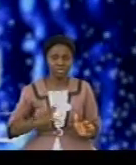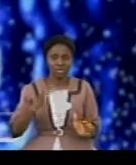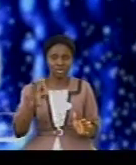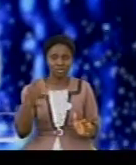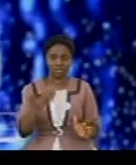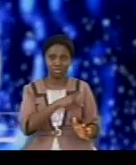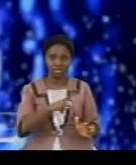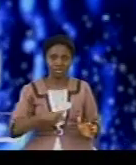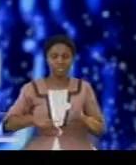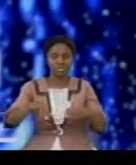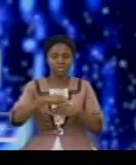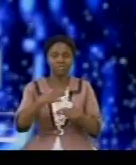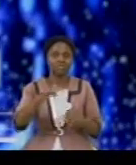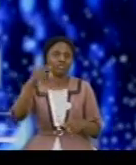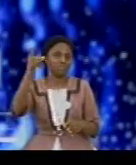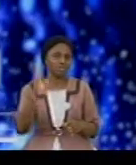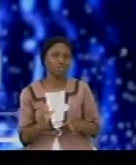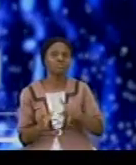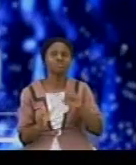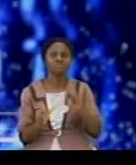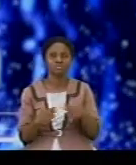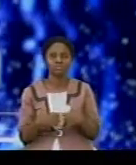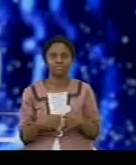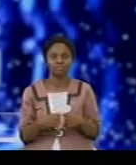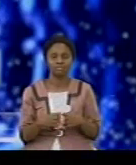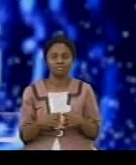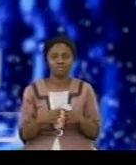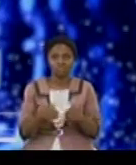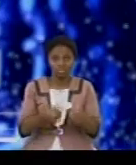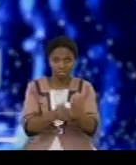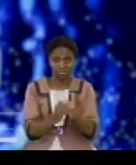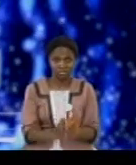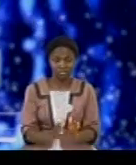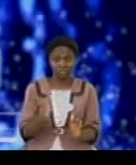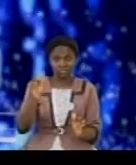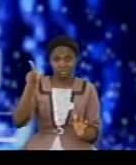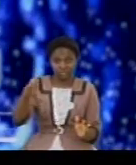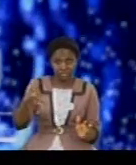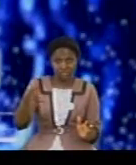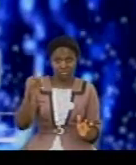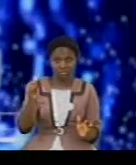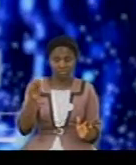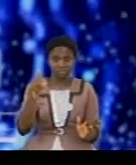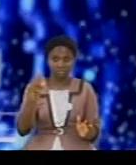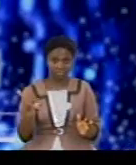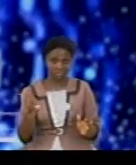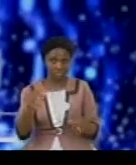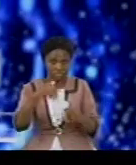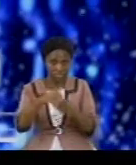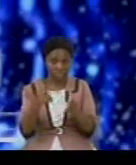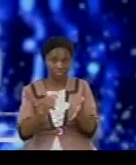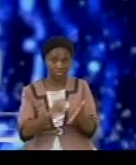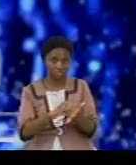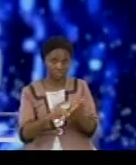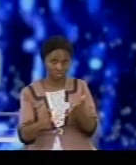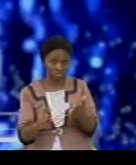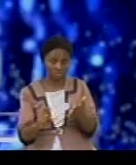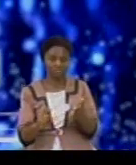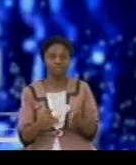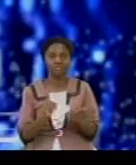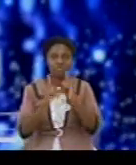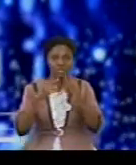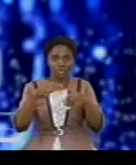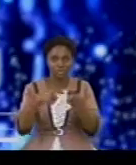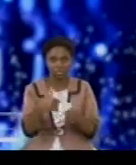Apostle Paul, in the passage, referred to himself and his audience